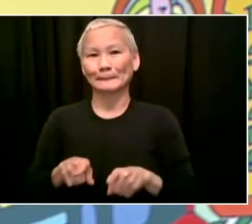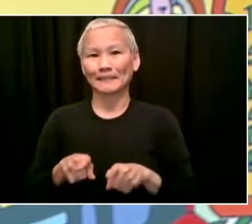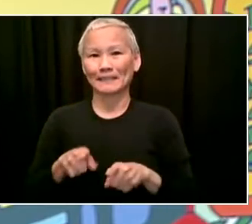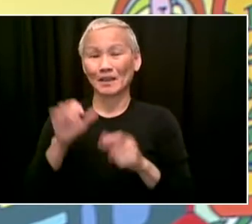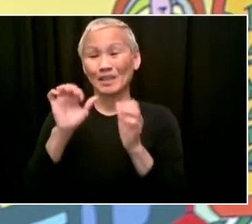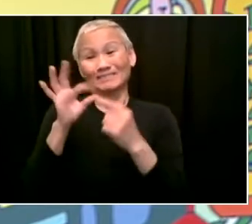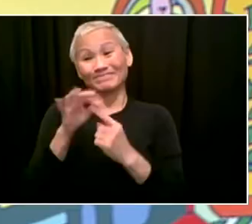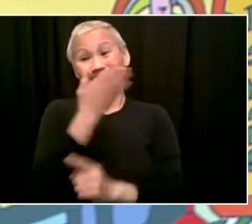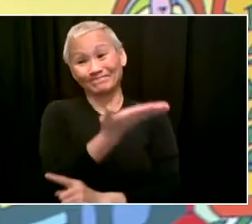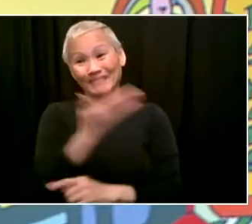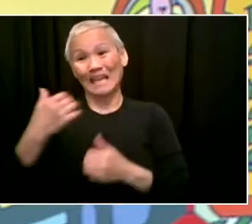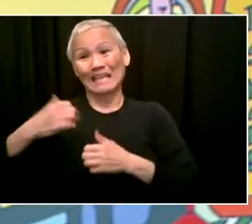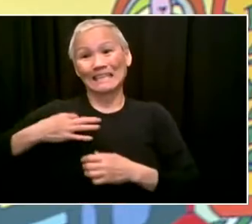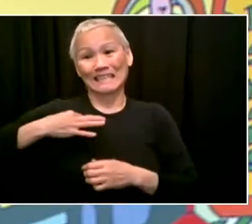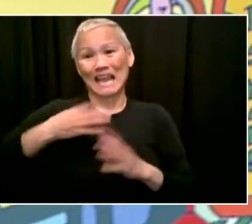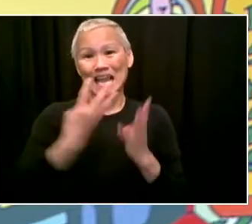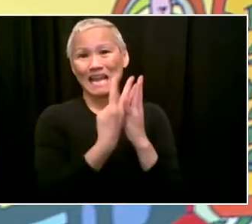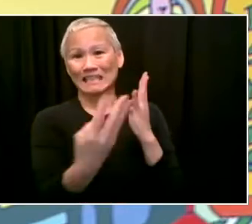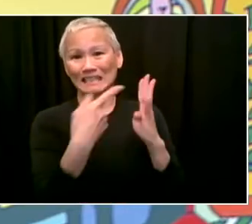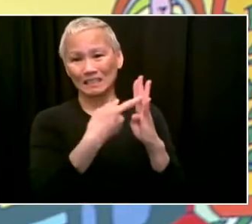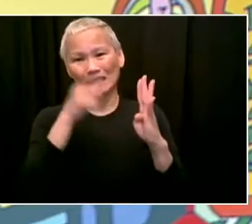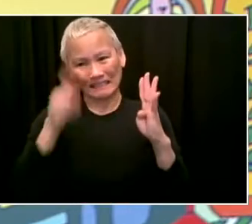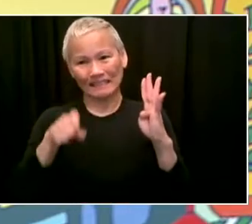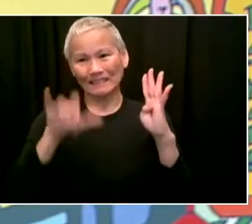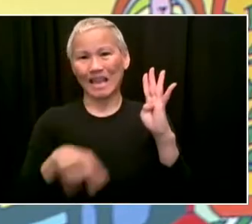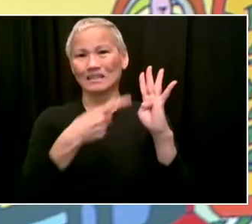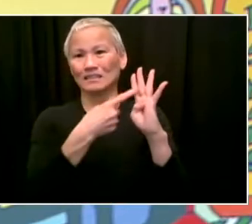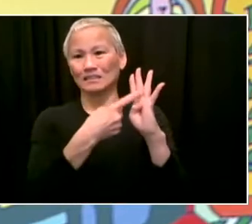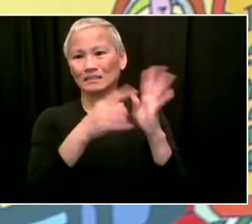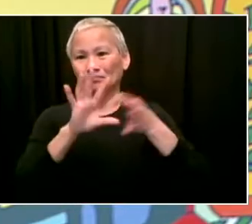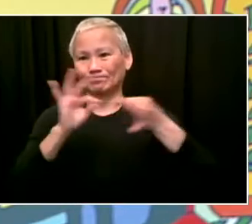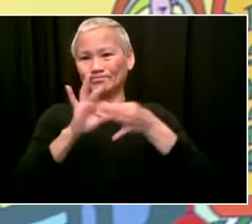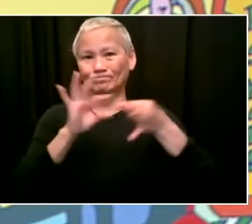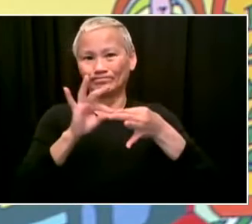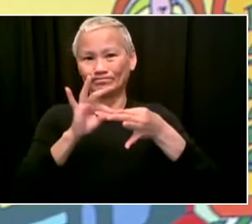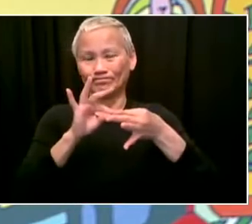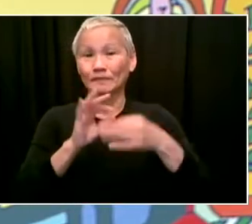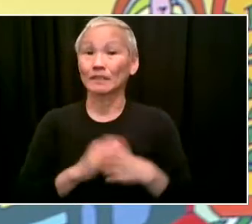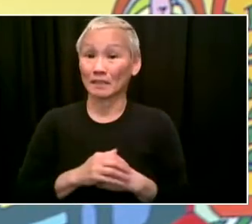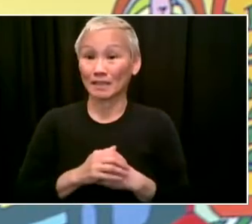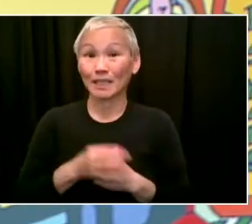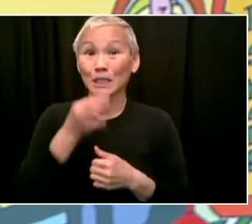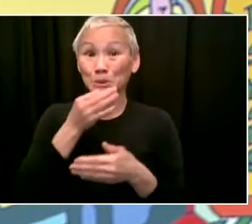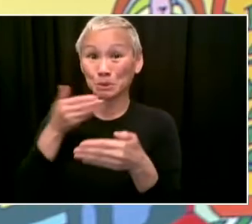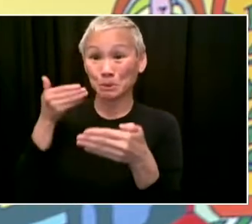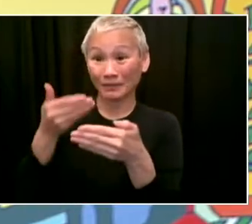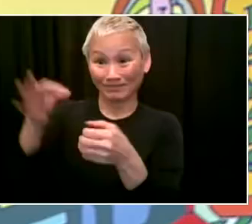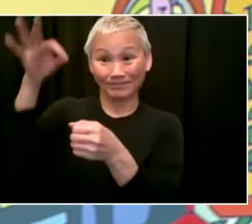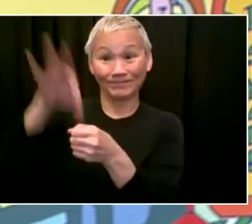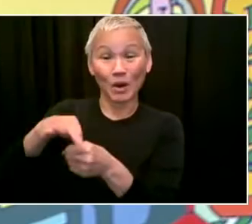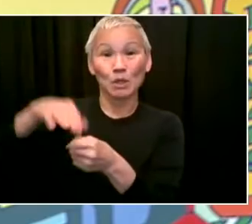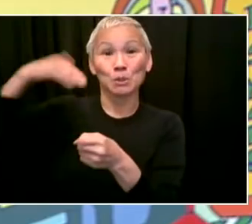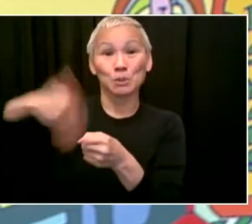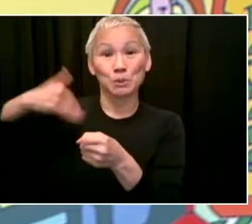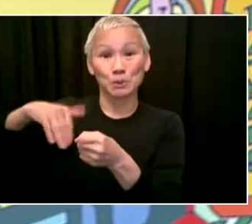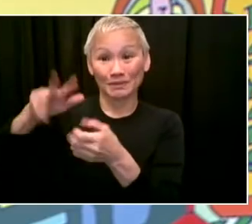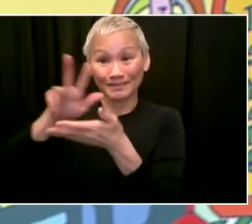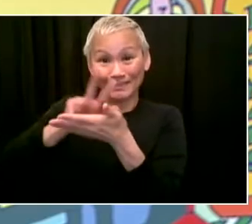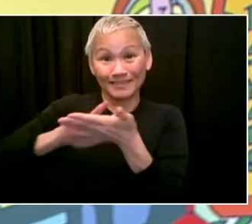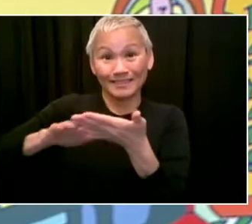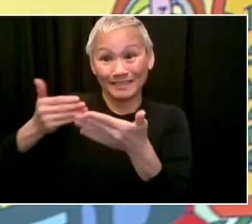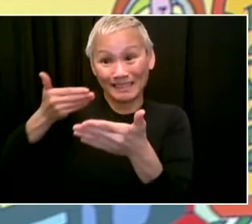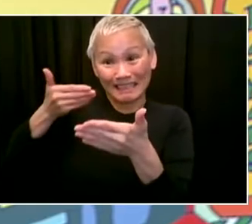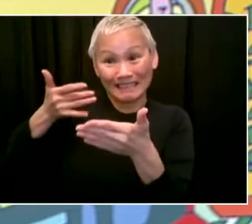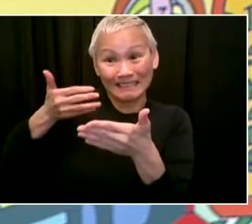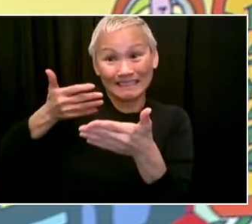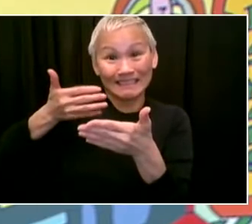weeks. It's eternity in politics, as you know, Nolan. So I'd like to see more of that. Go ahead.